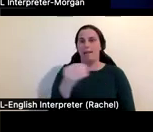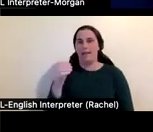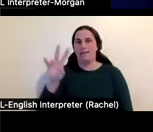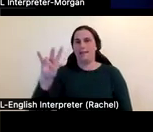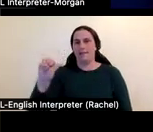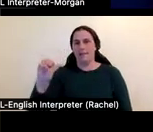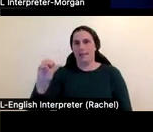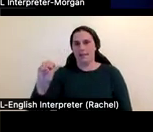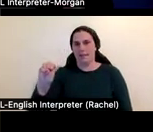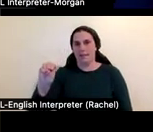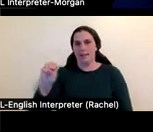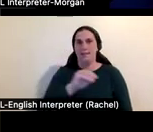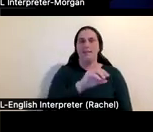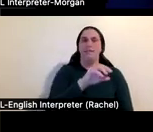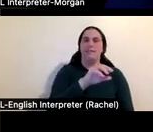71.